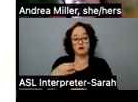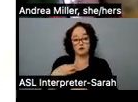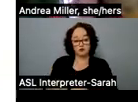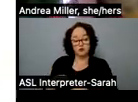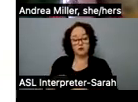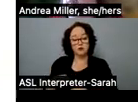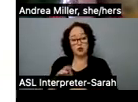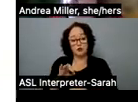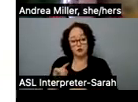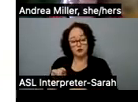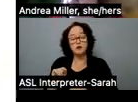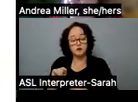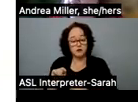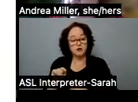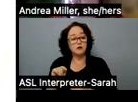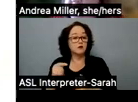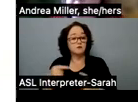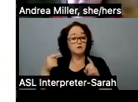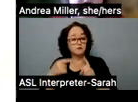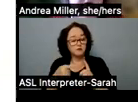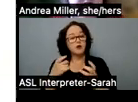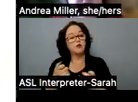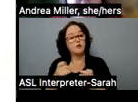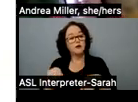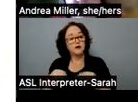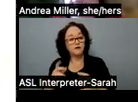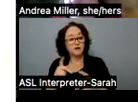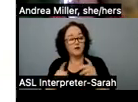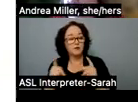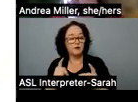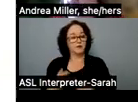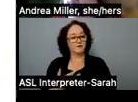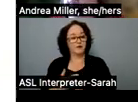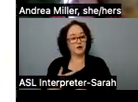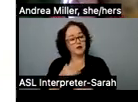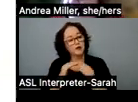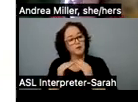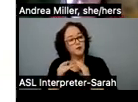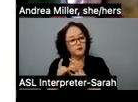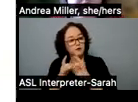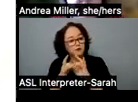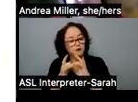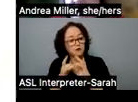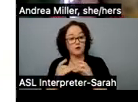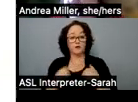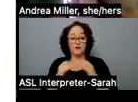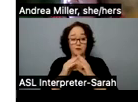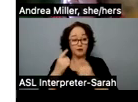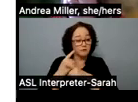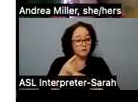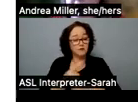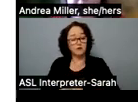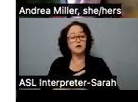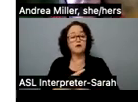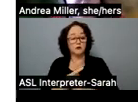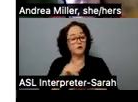community for the families who live in the developments. We have resident meetings on a regular basis, send out surveys to residents